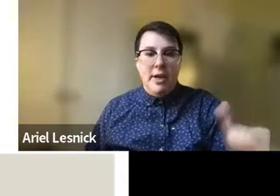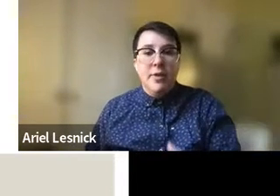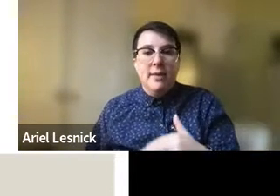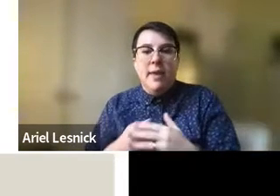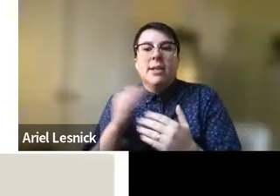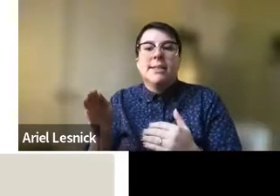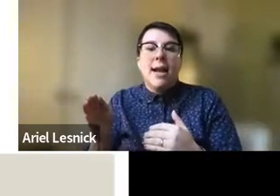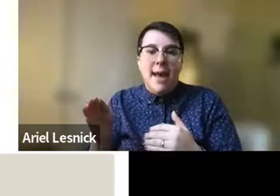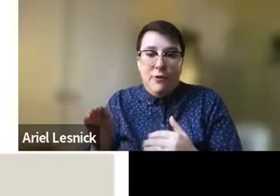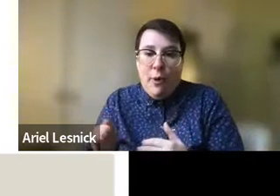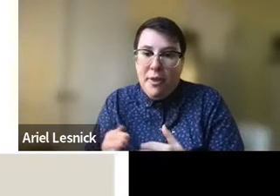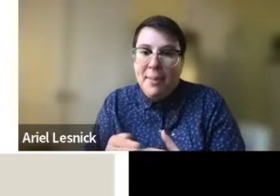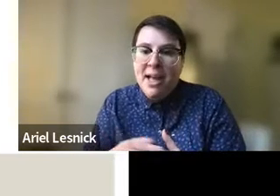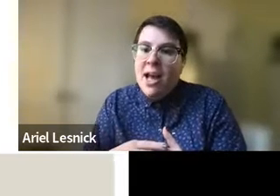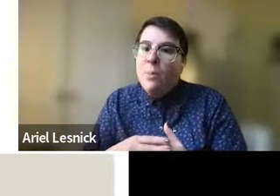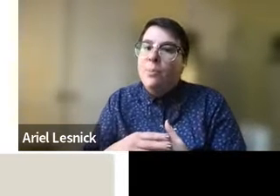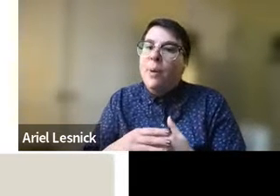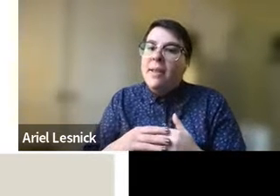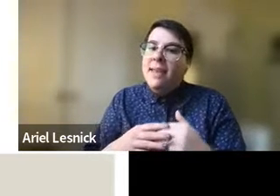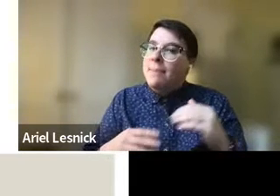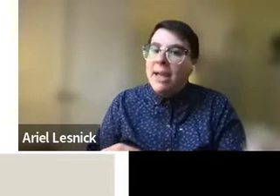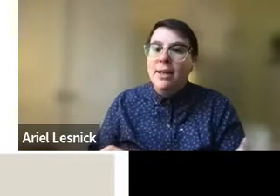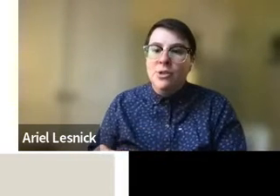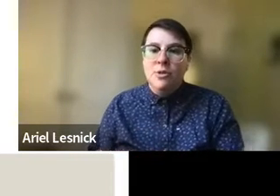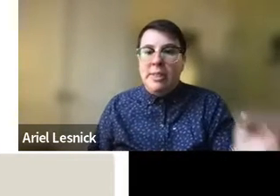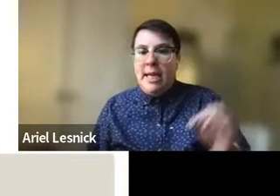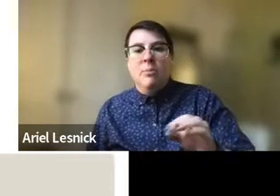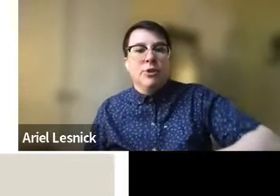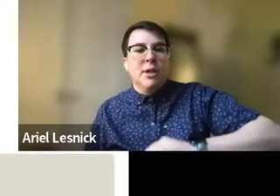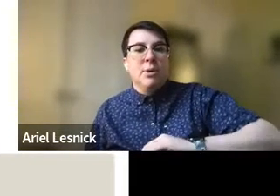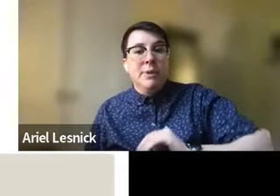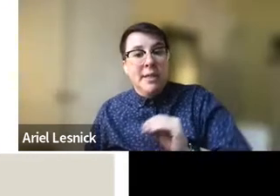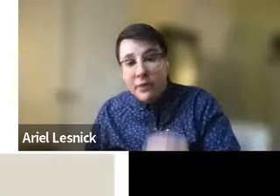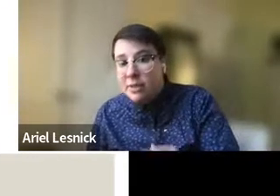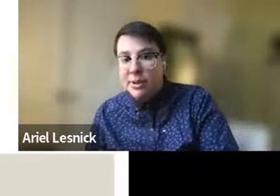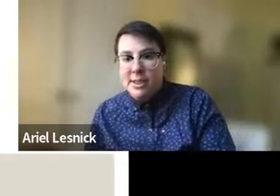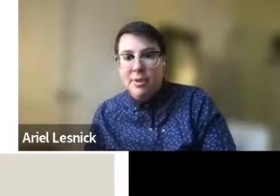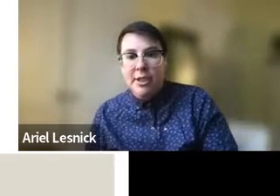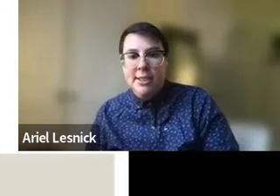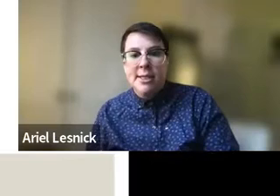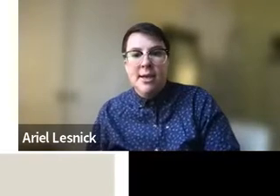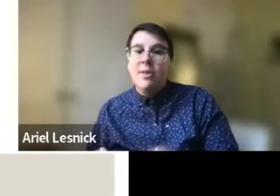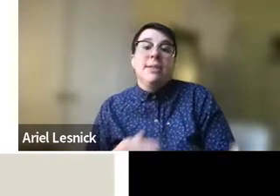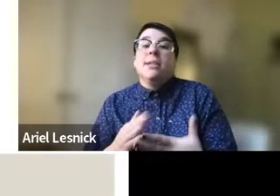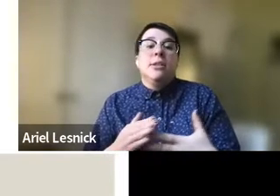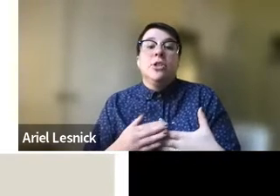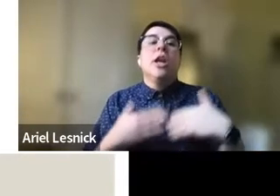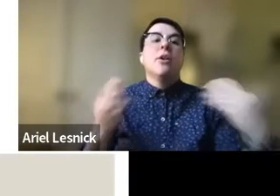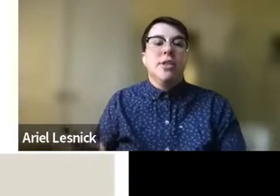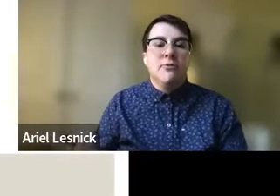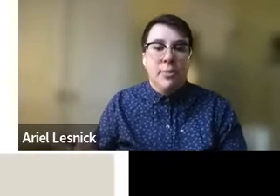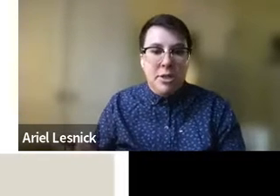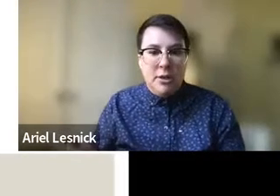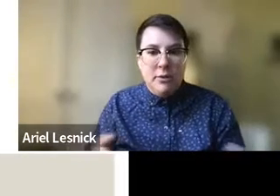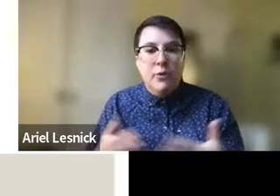an elevator. They decide that for them. But they might not do the same for someone with invisible disabilities that doesn't